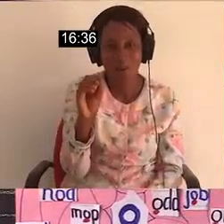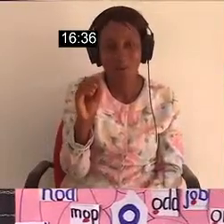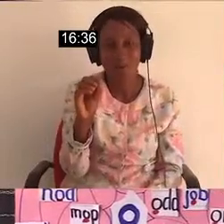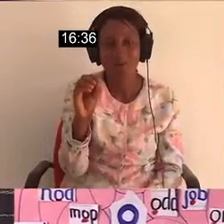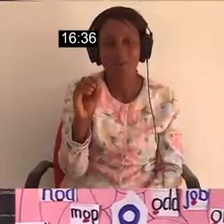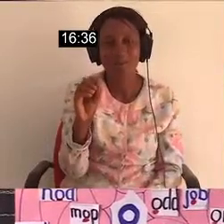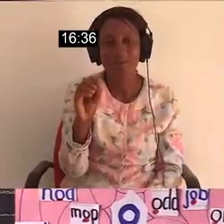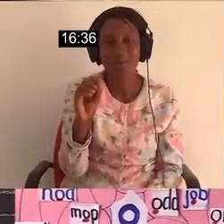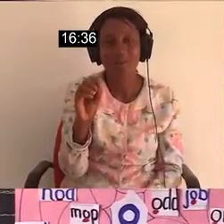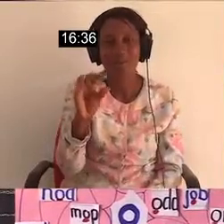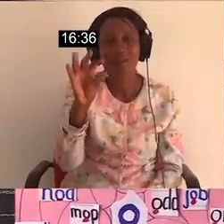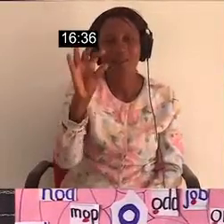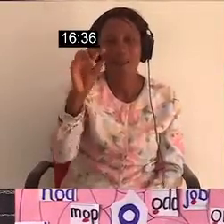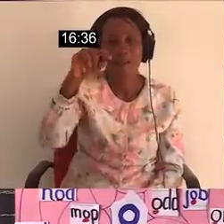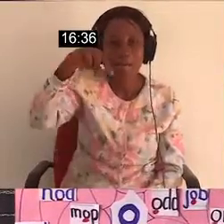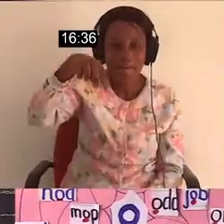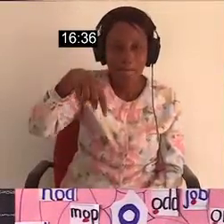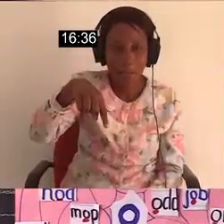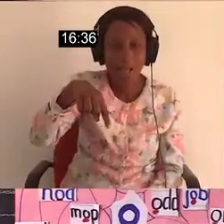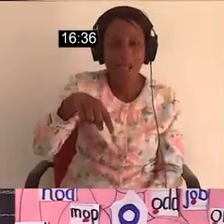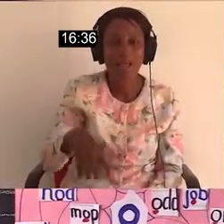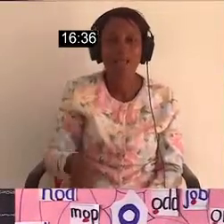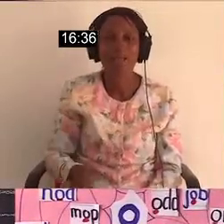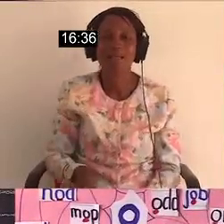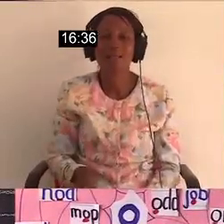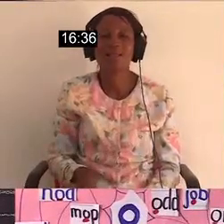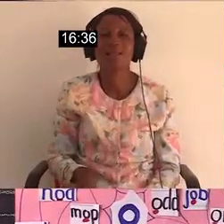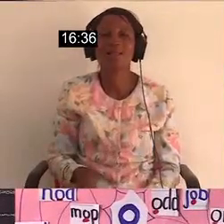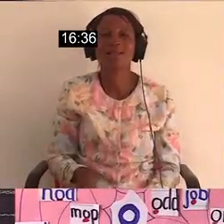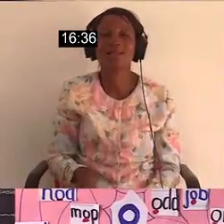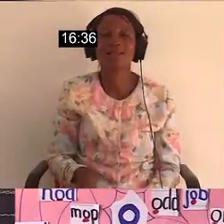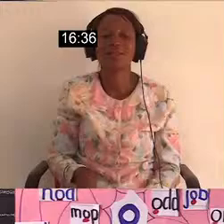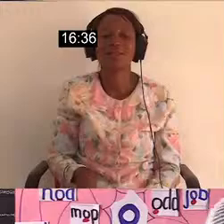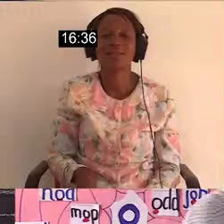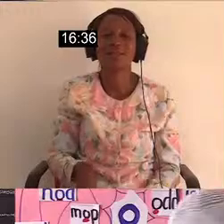O, P.